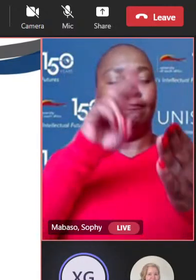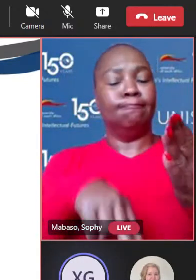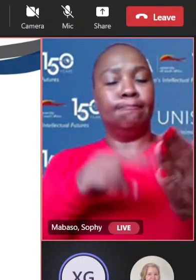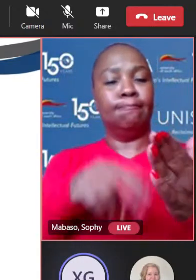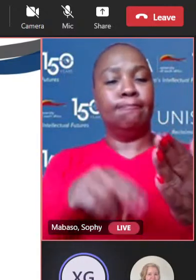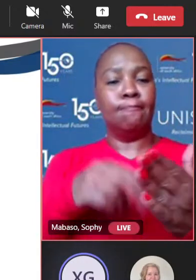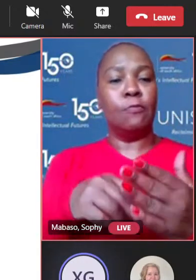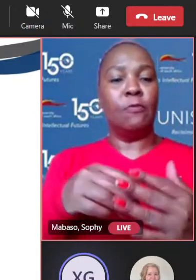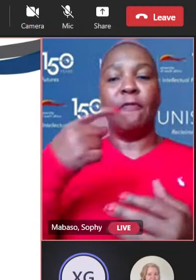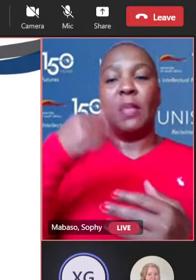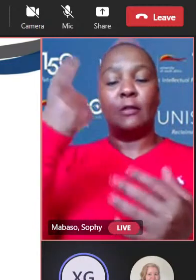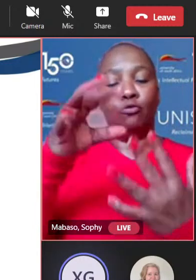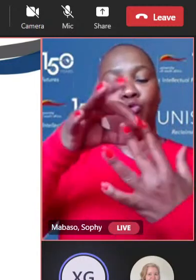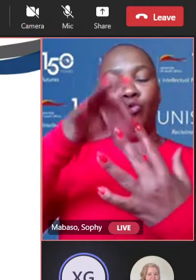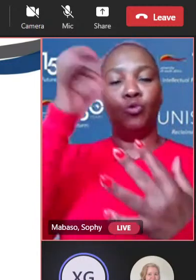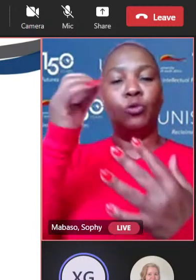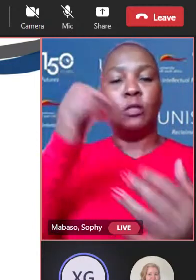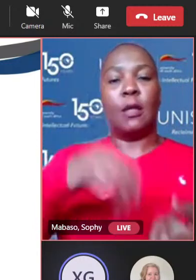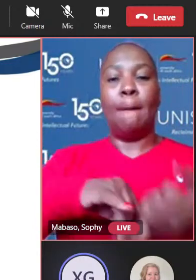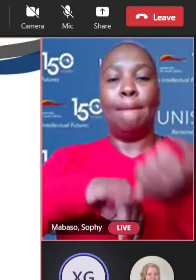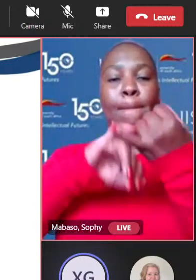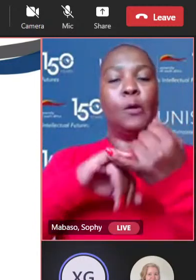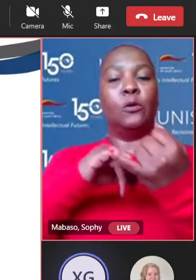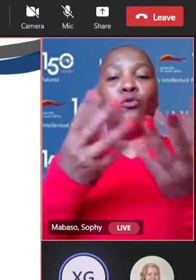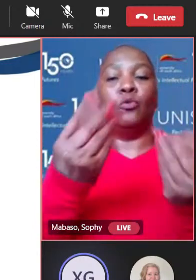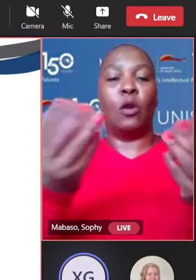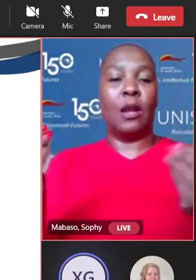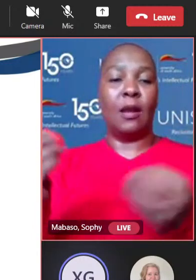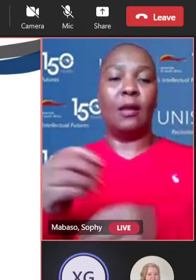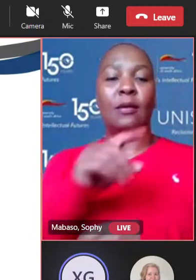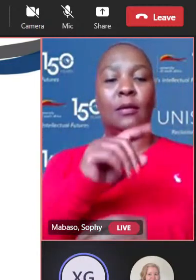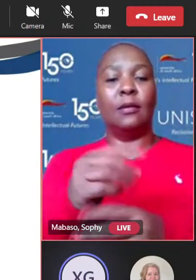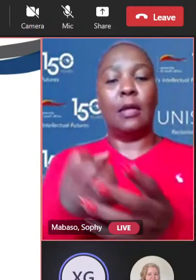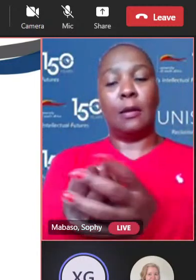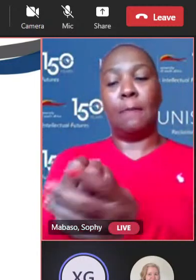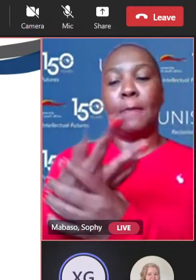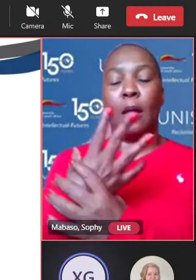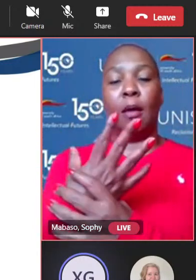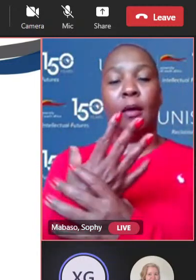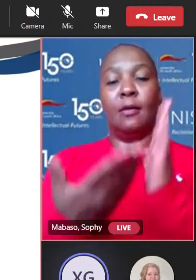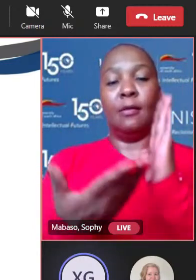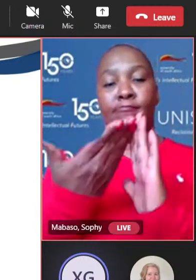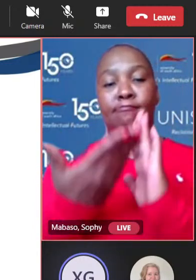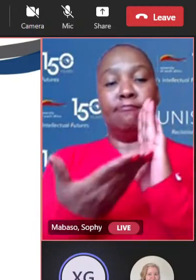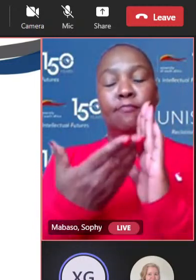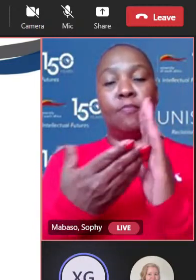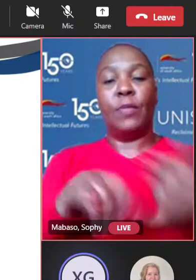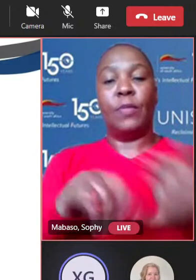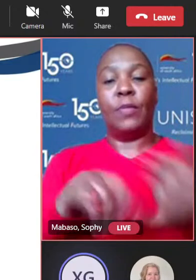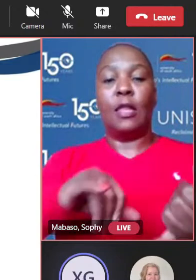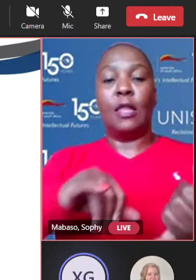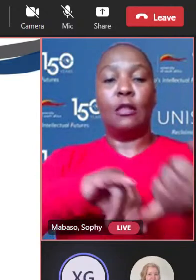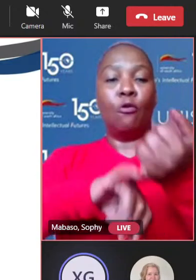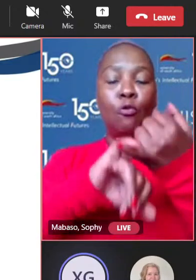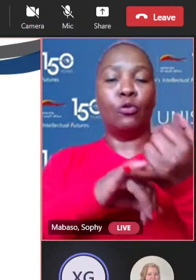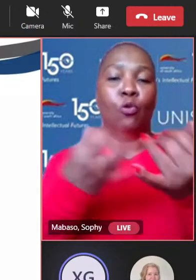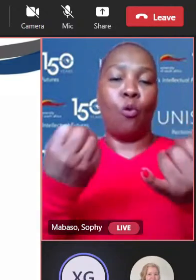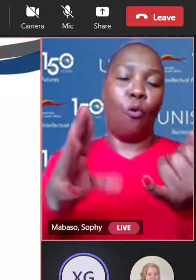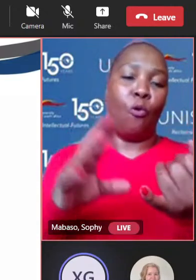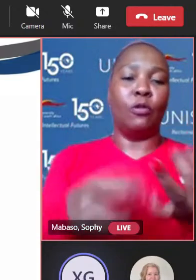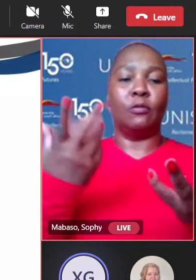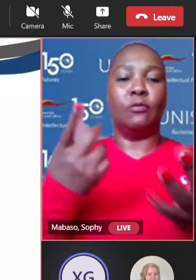the module code there or course name, then you go grades, it'll pop up the courses or modules you are